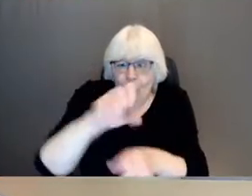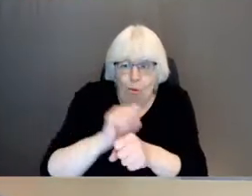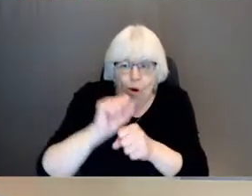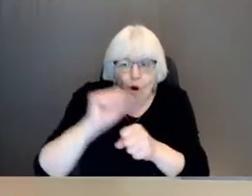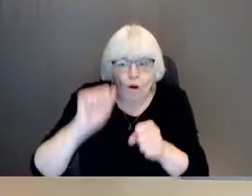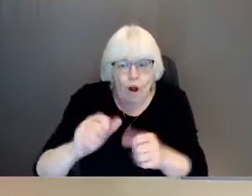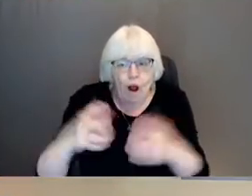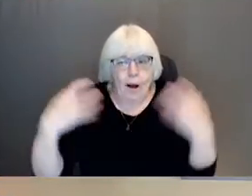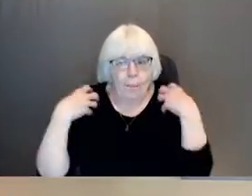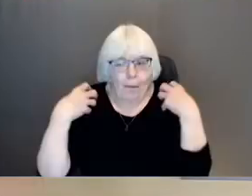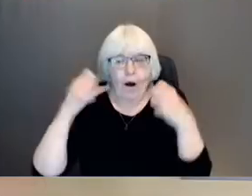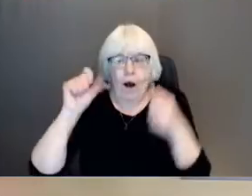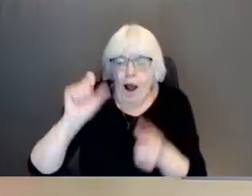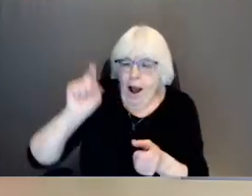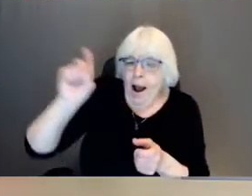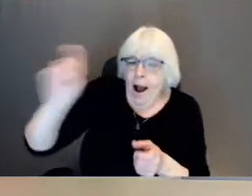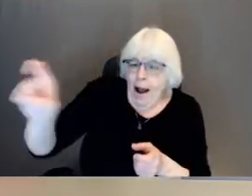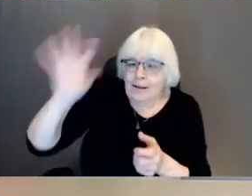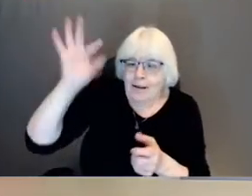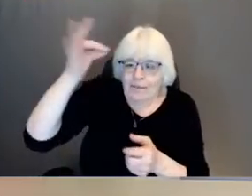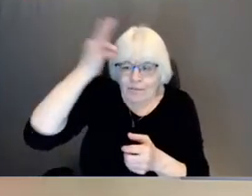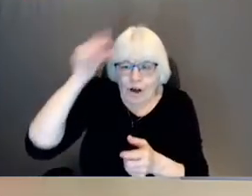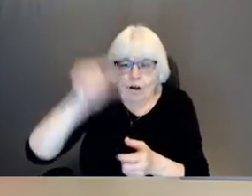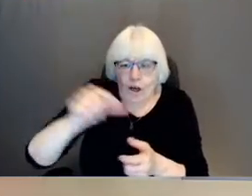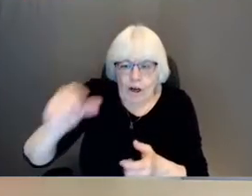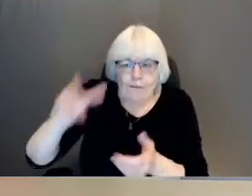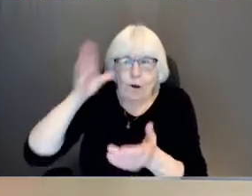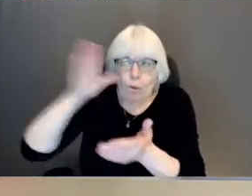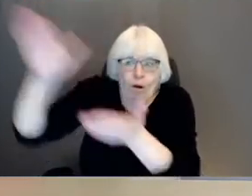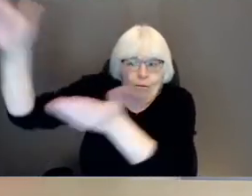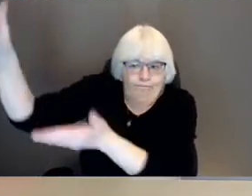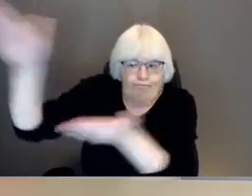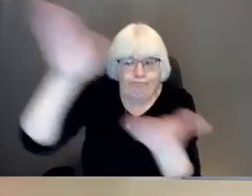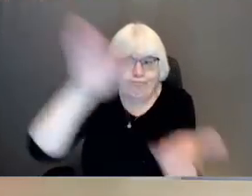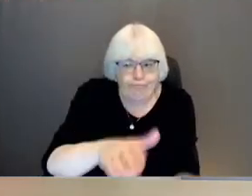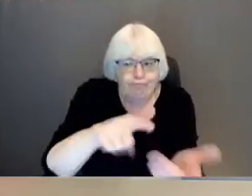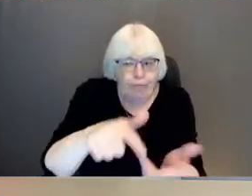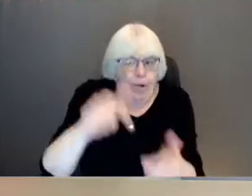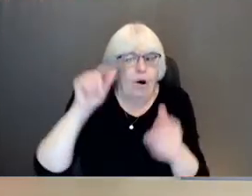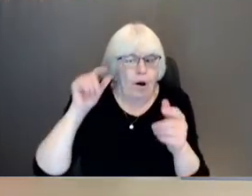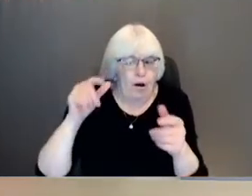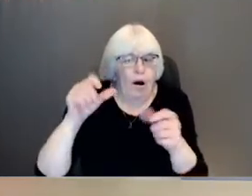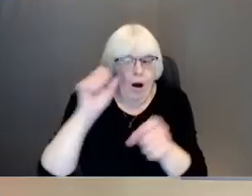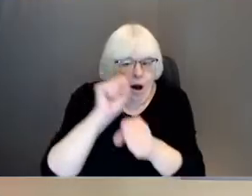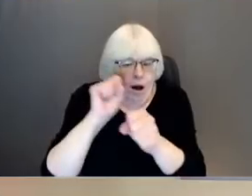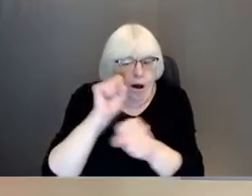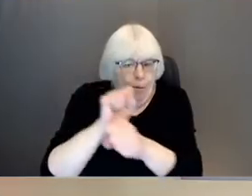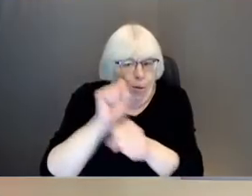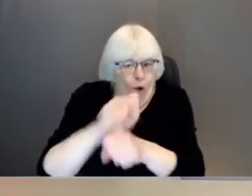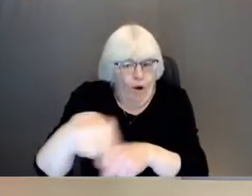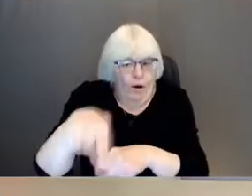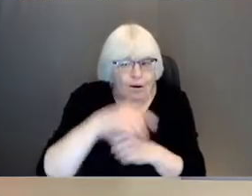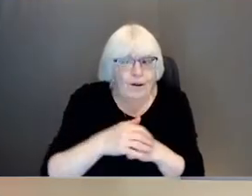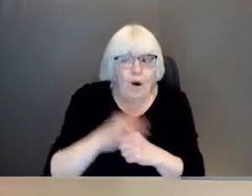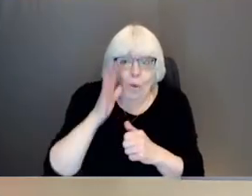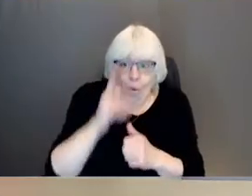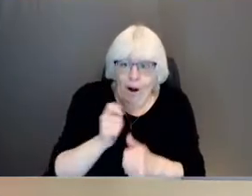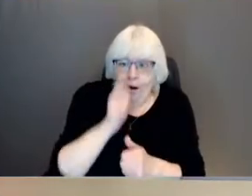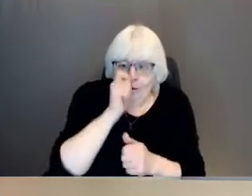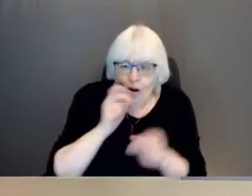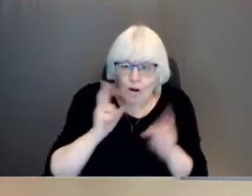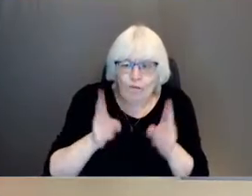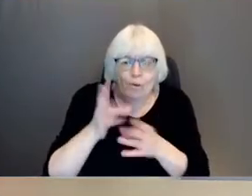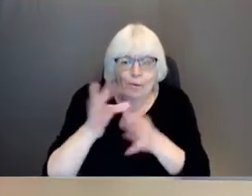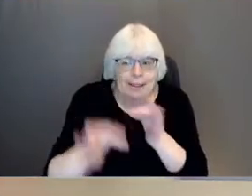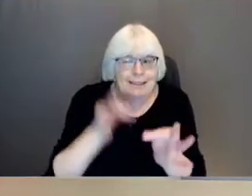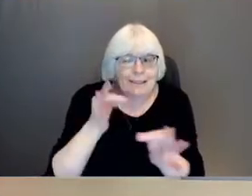We are optimistic that we will be announcing a distribution channel soon for workplaces with less than 200 employees. In anticipation of